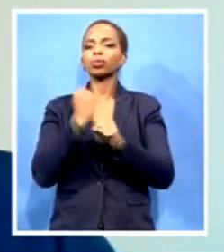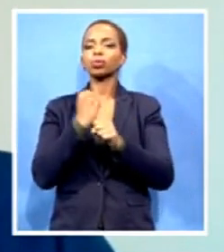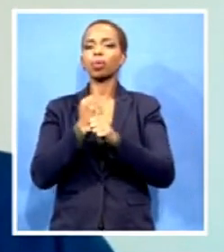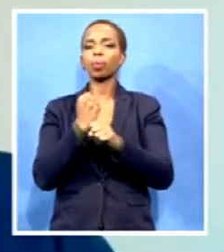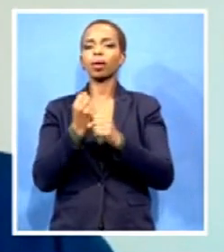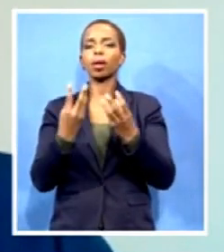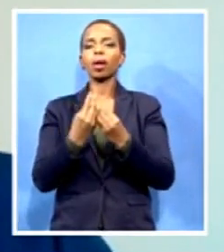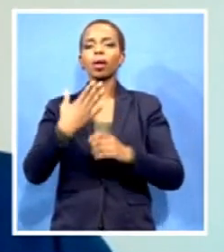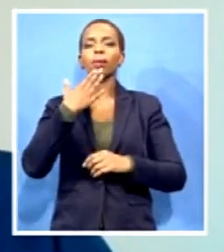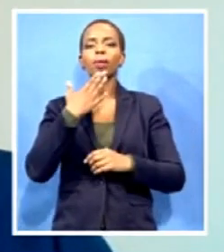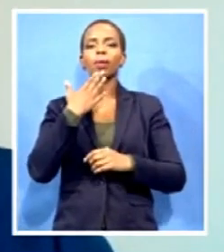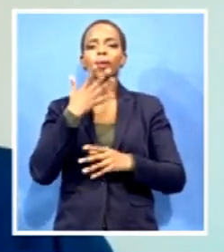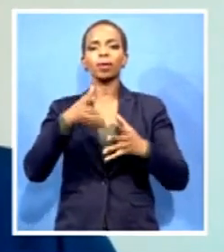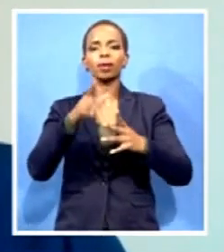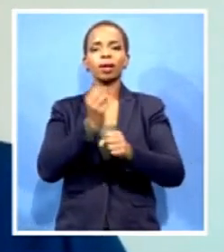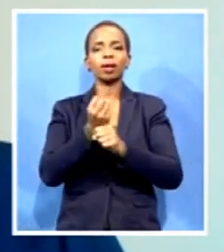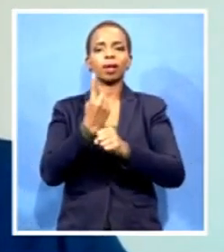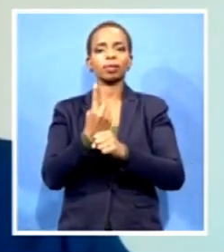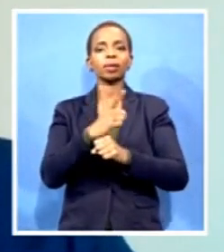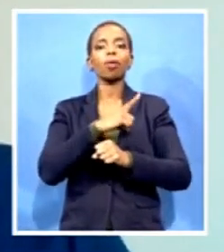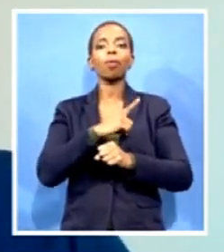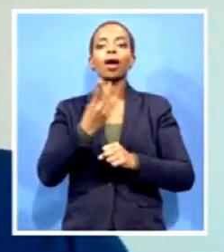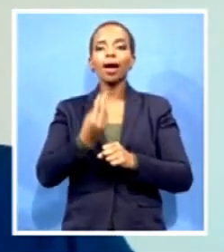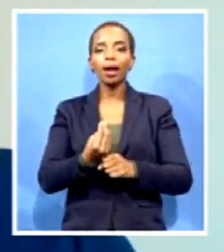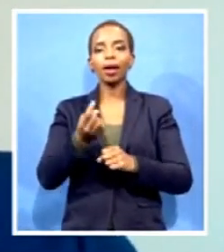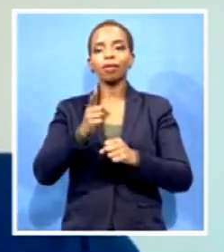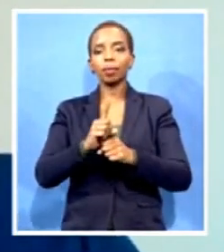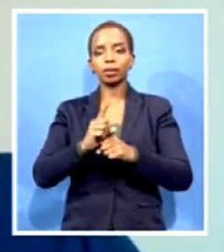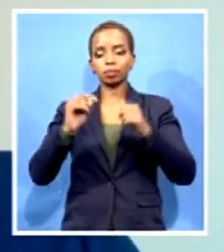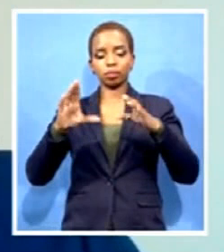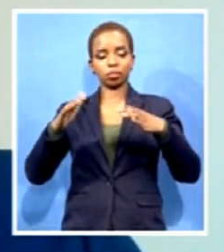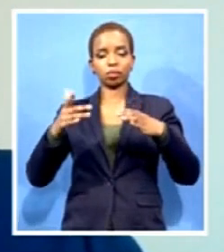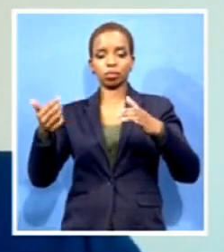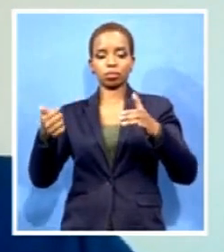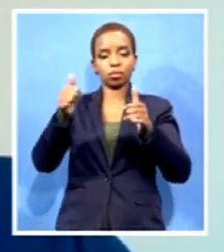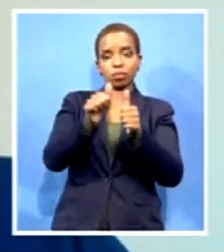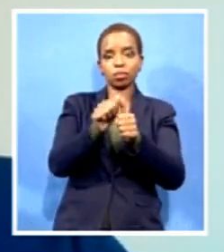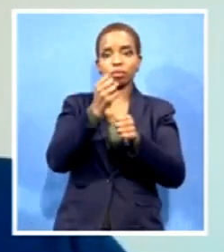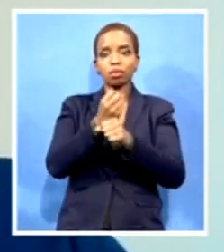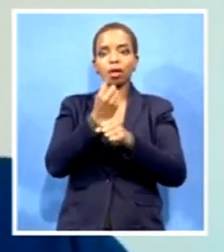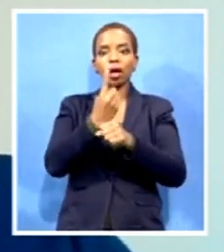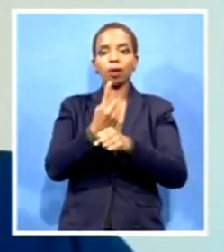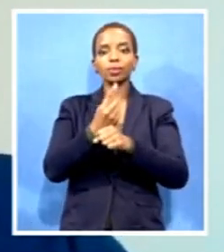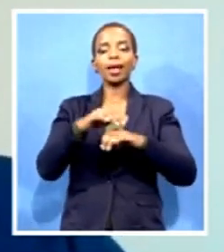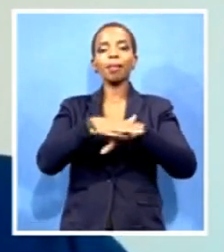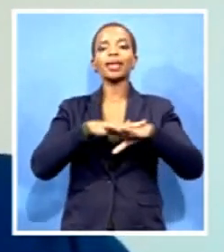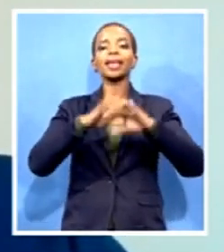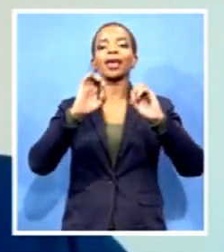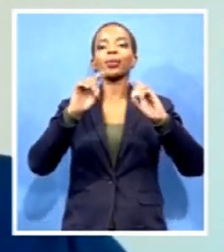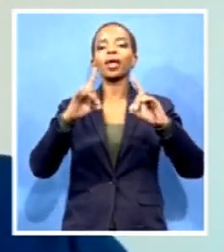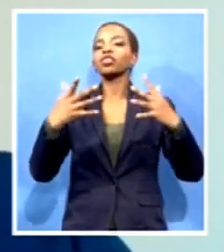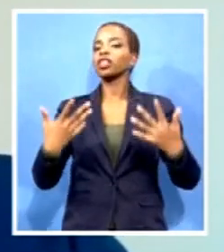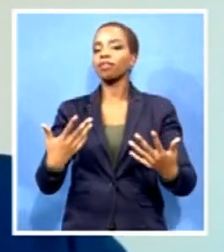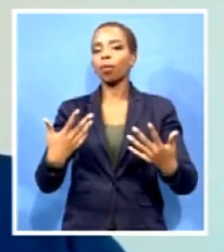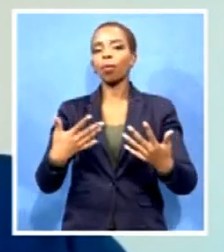Foundation have been collaborating with Gauteng Department of Education and Basic Education for the past 5 years in the sector. So